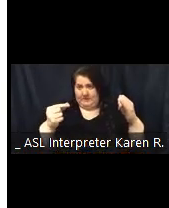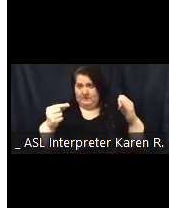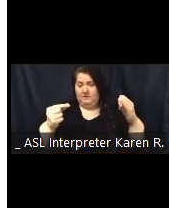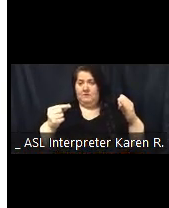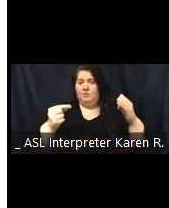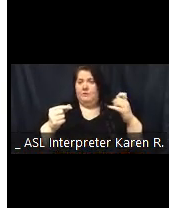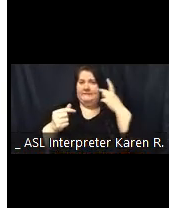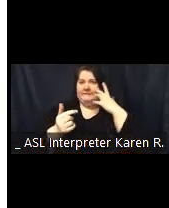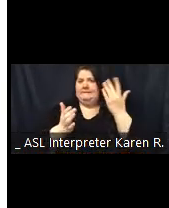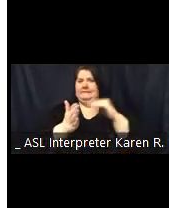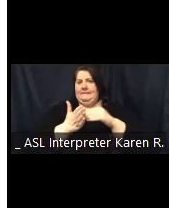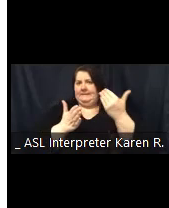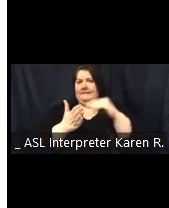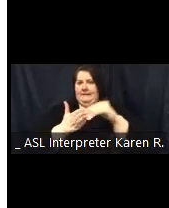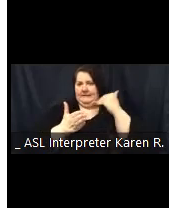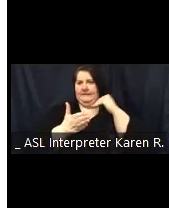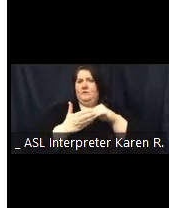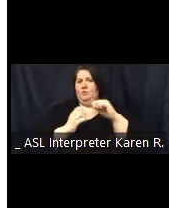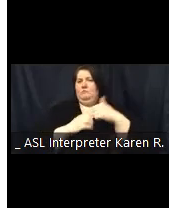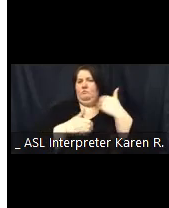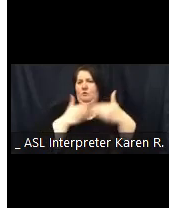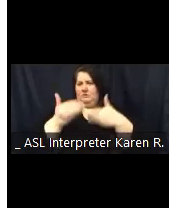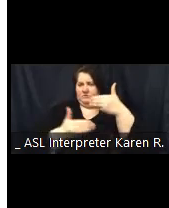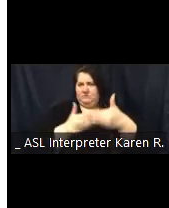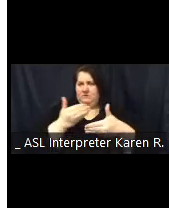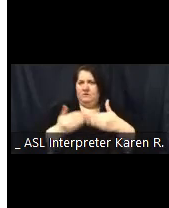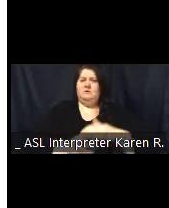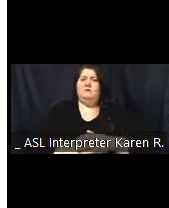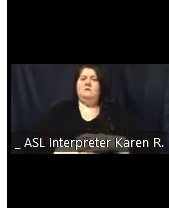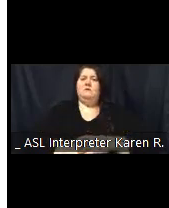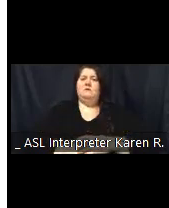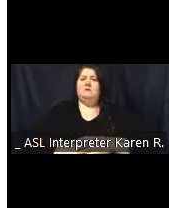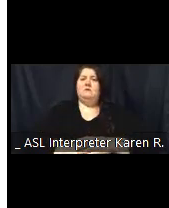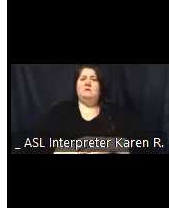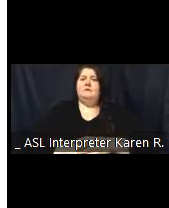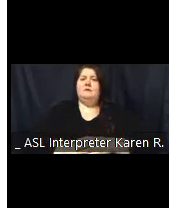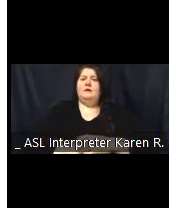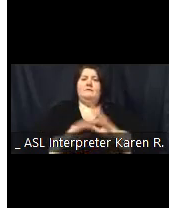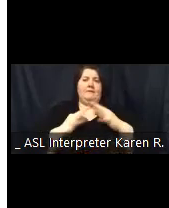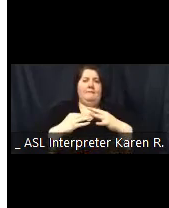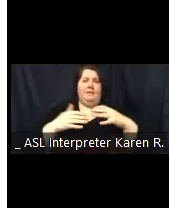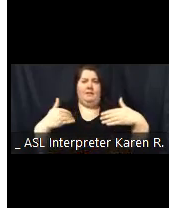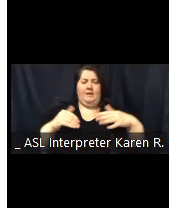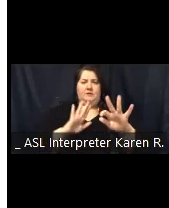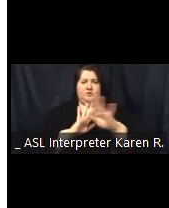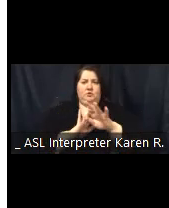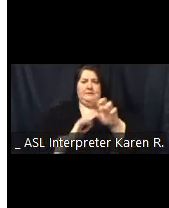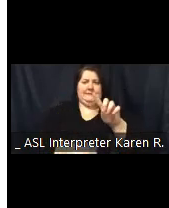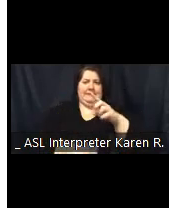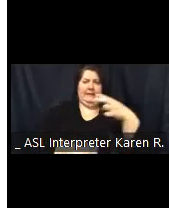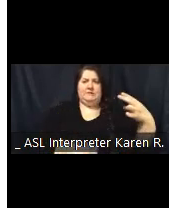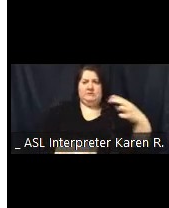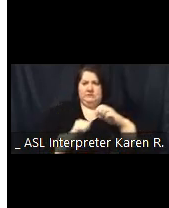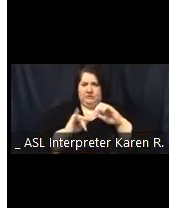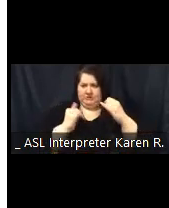seeing throughout the process. When a family has not yet chosen a DHH